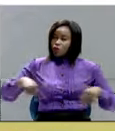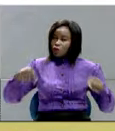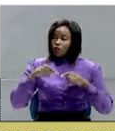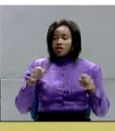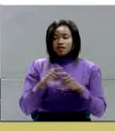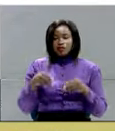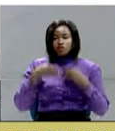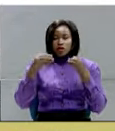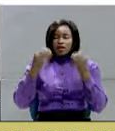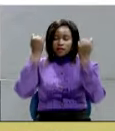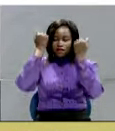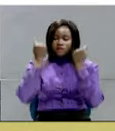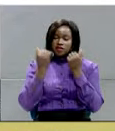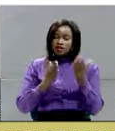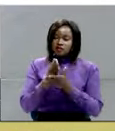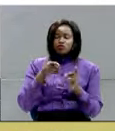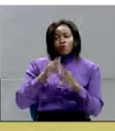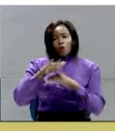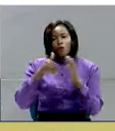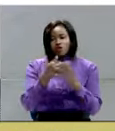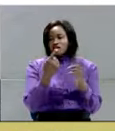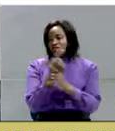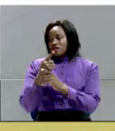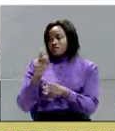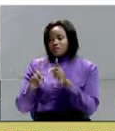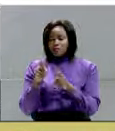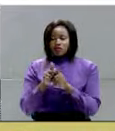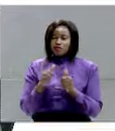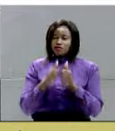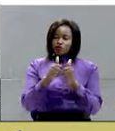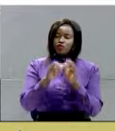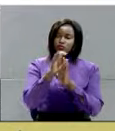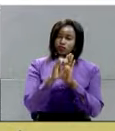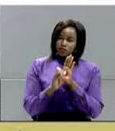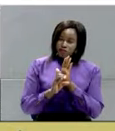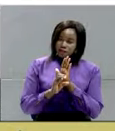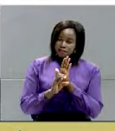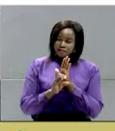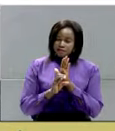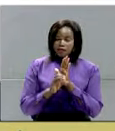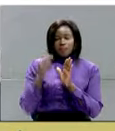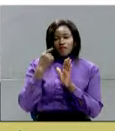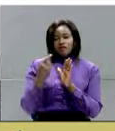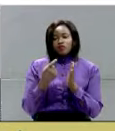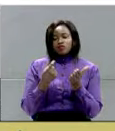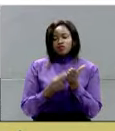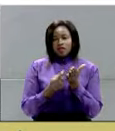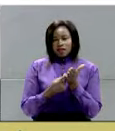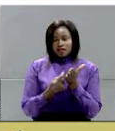render justice to all manner of people in accordance with the Constitution of the Republic of